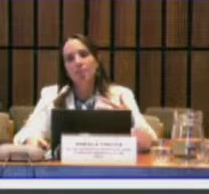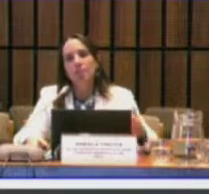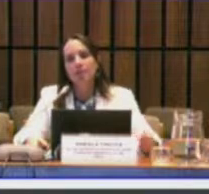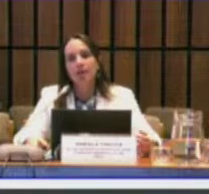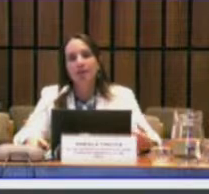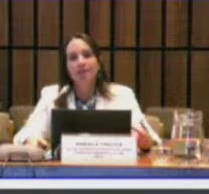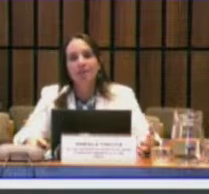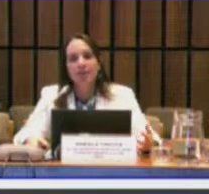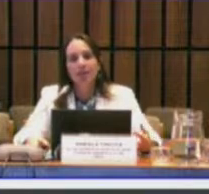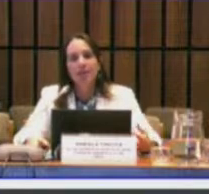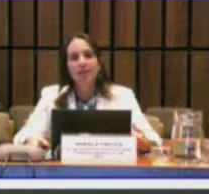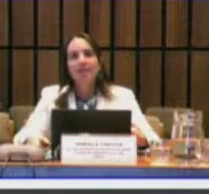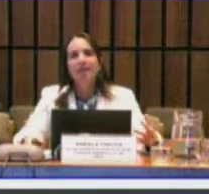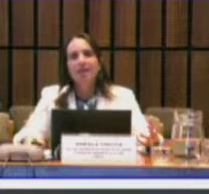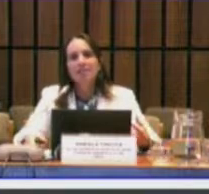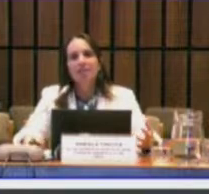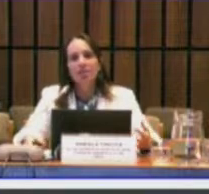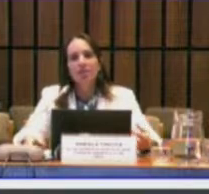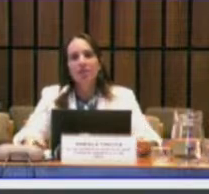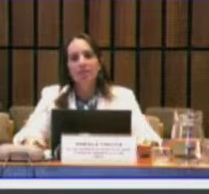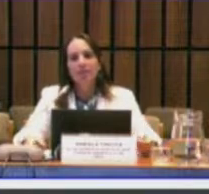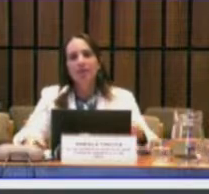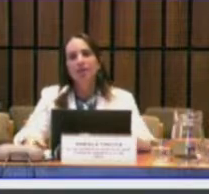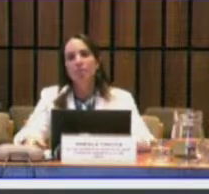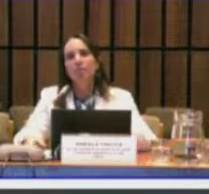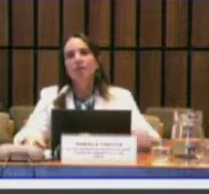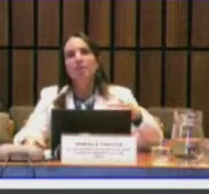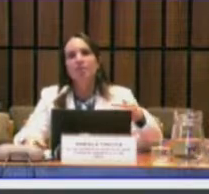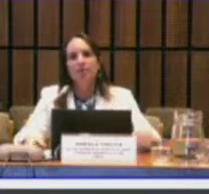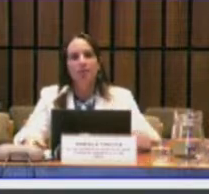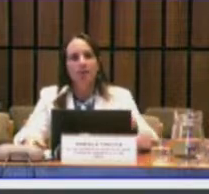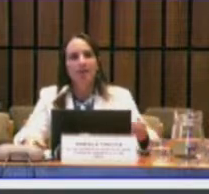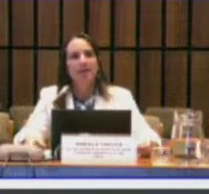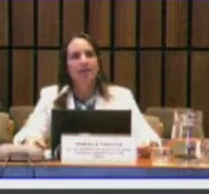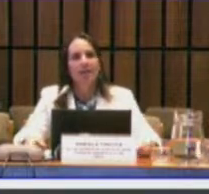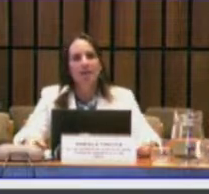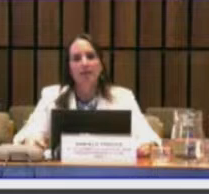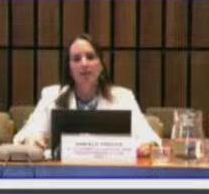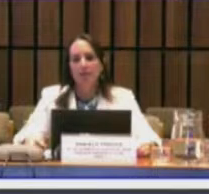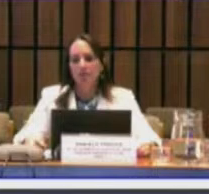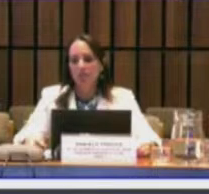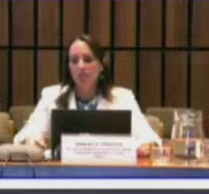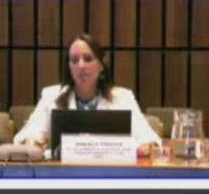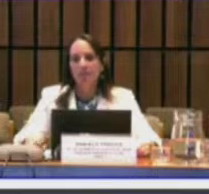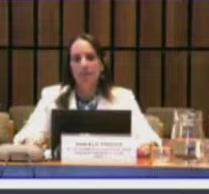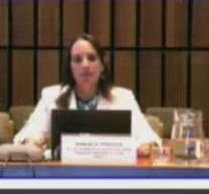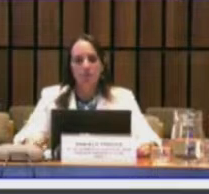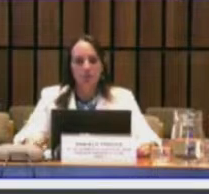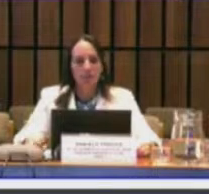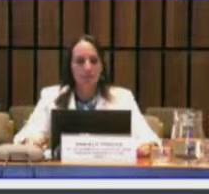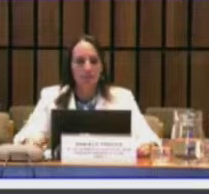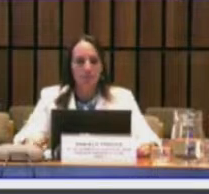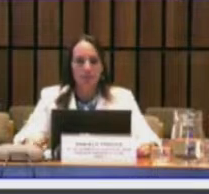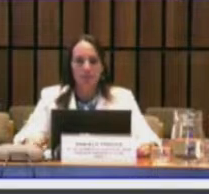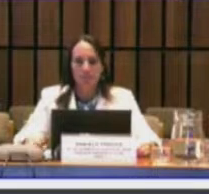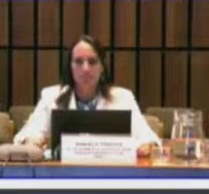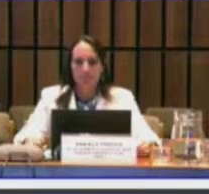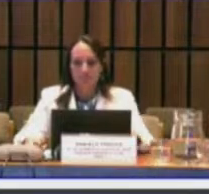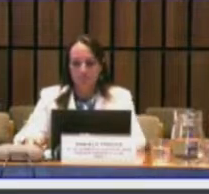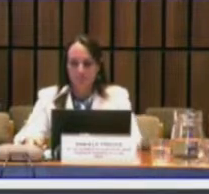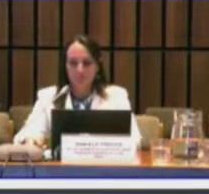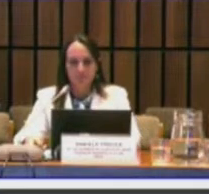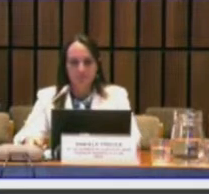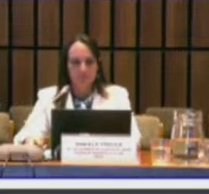identify and support countries and strategies that have been effective in reducing